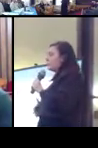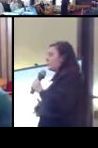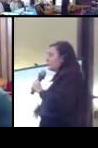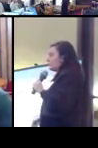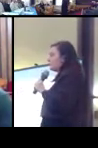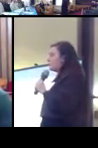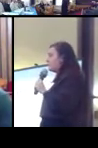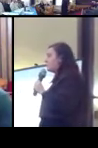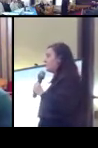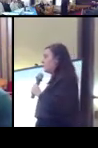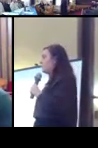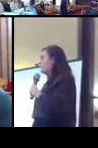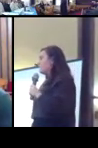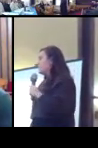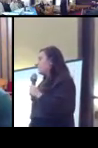the neighborhood.